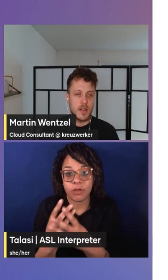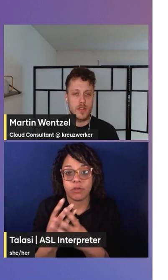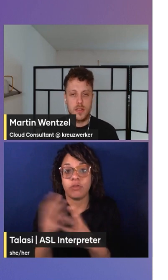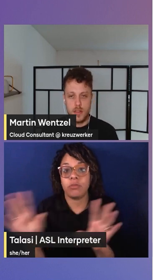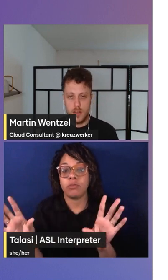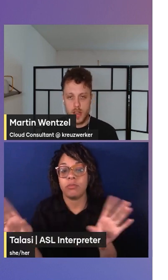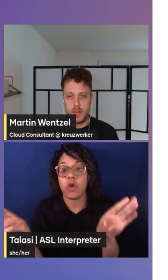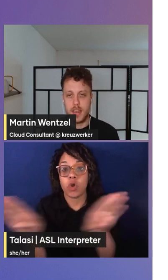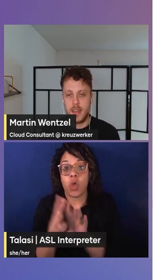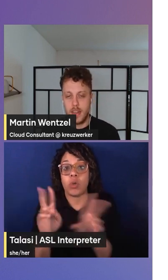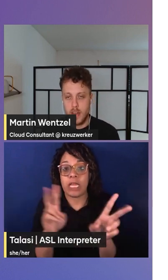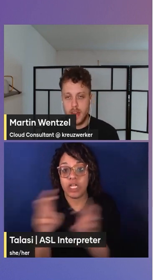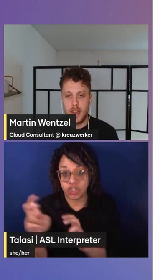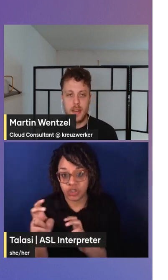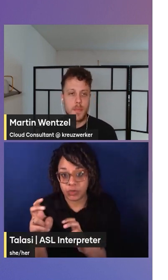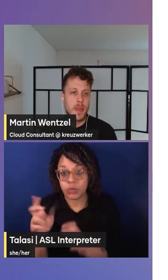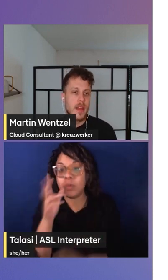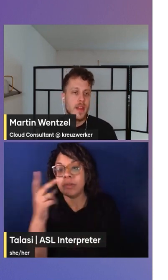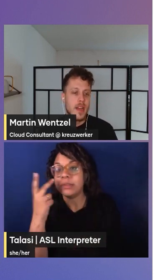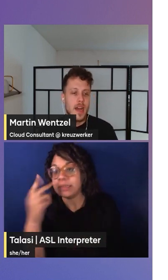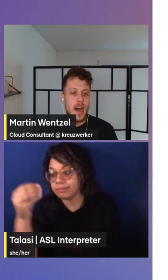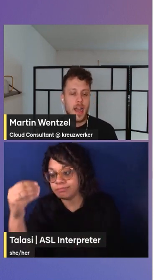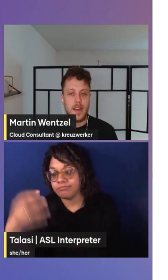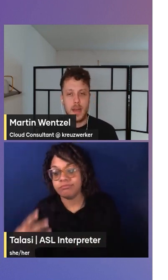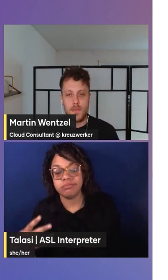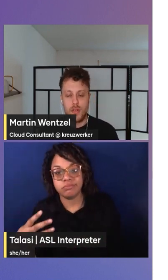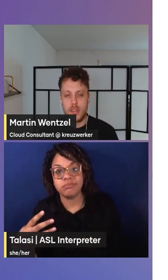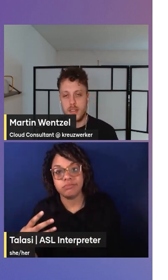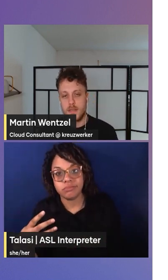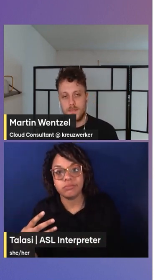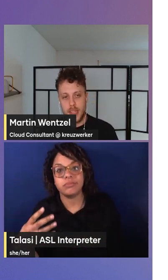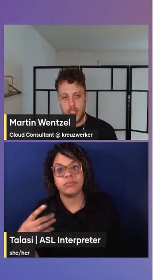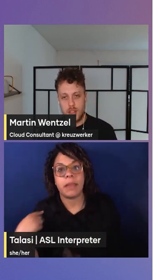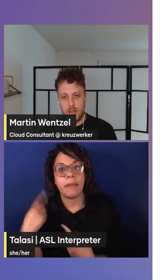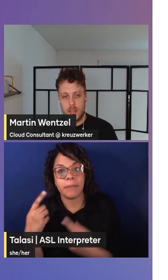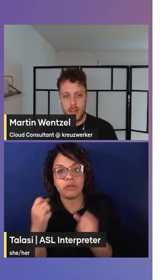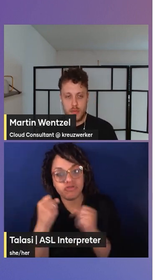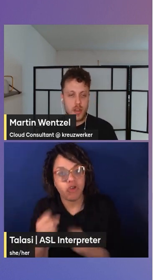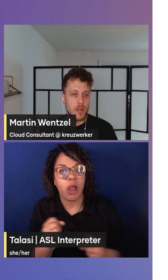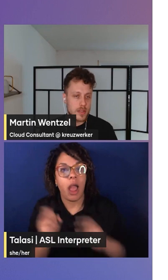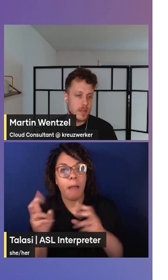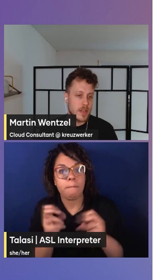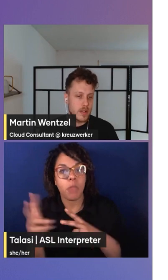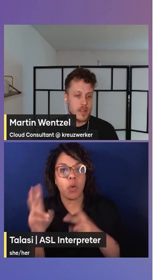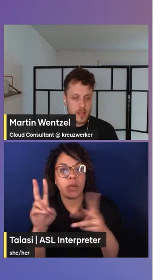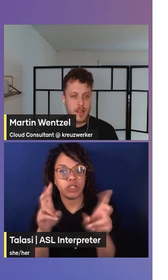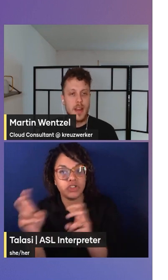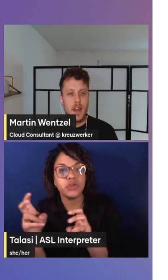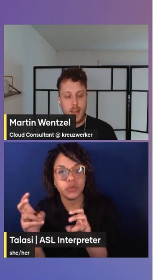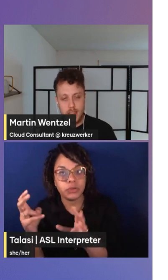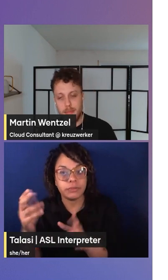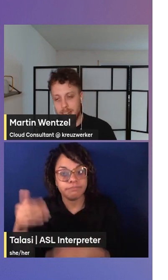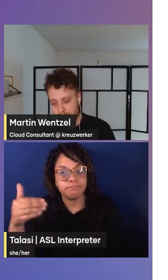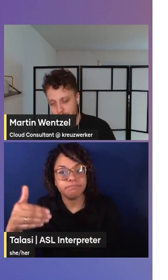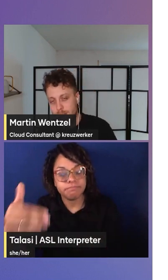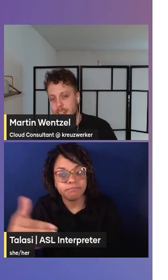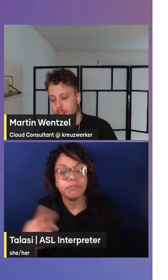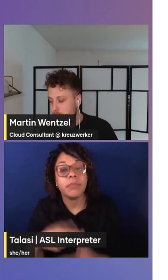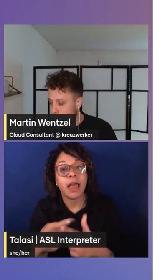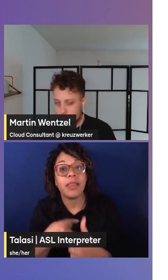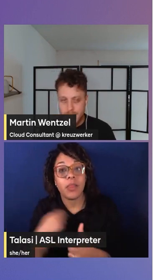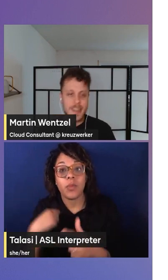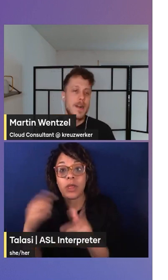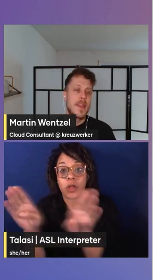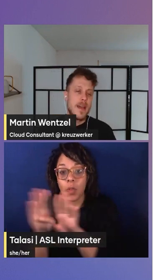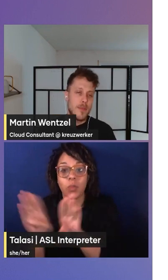up count, you can also get many highly upvoted issues, but we close them because fixing bugs is